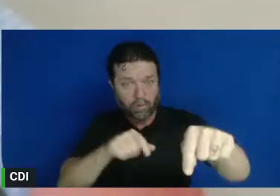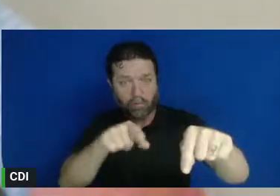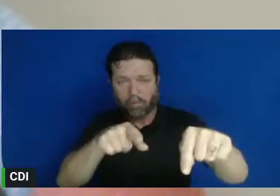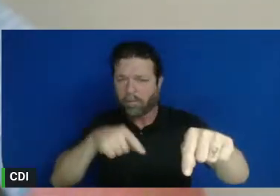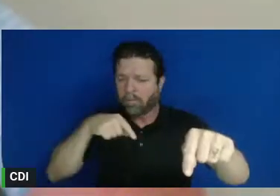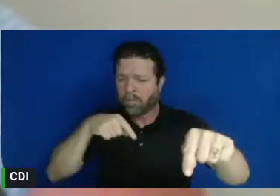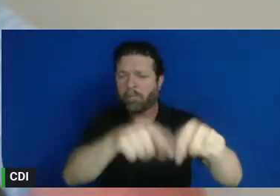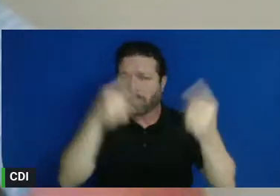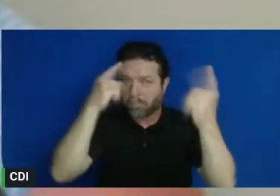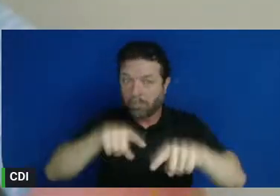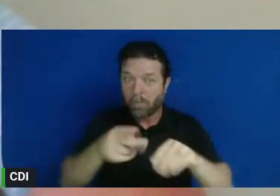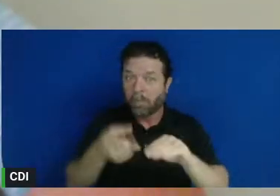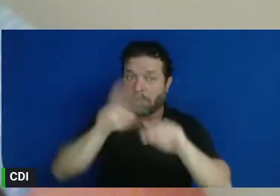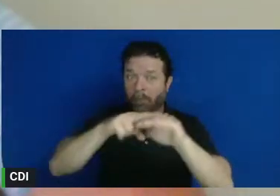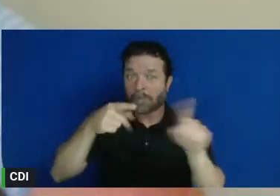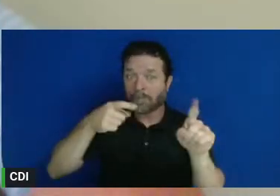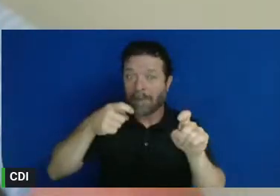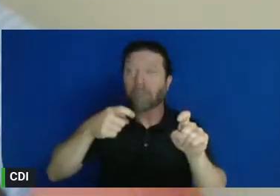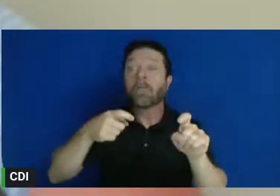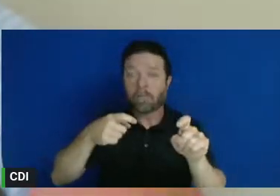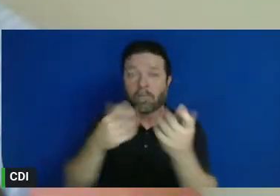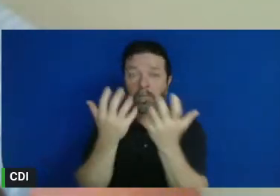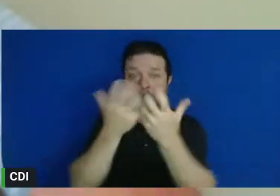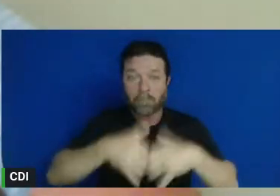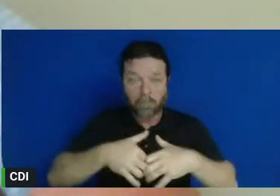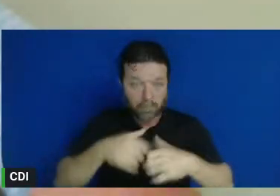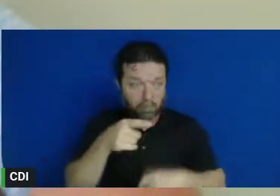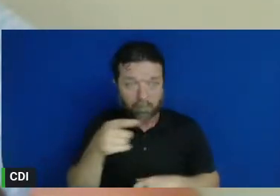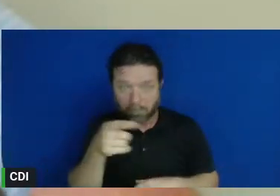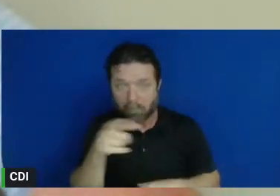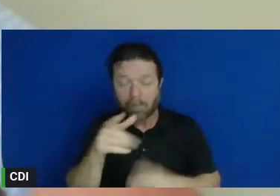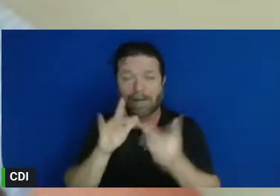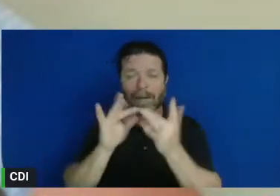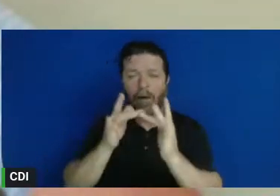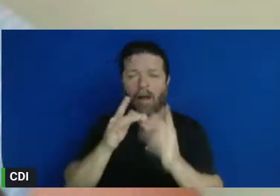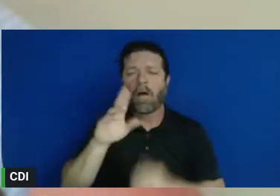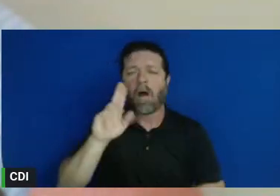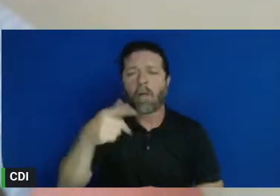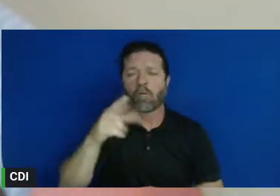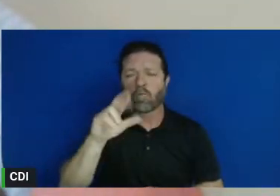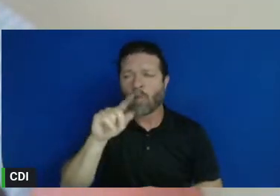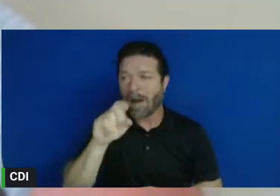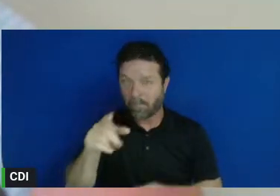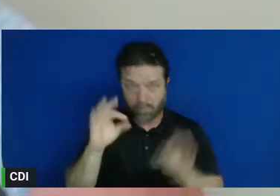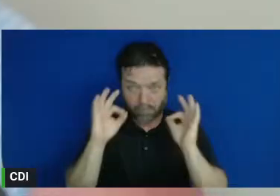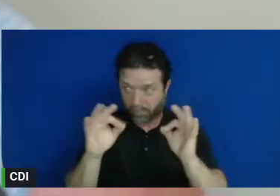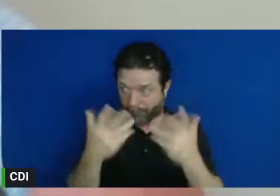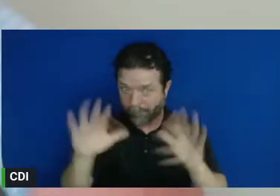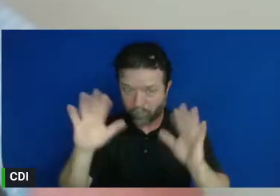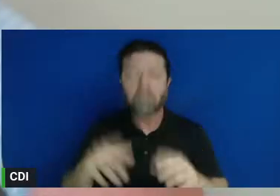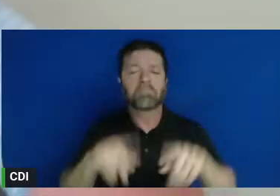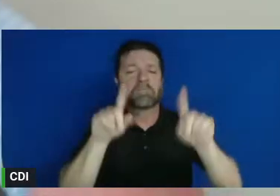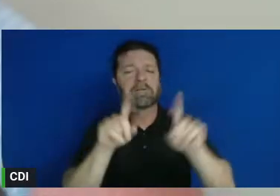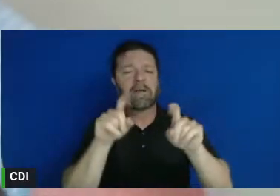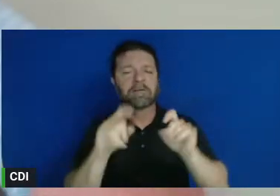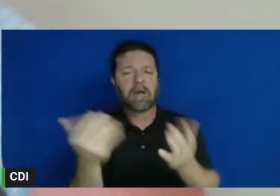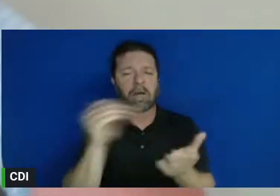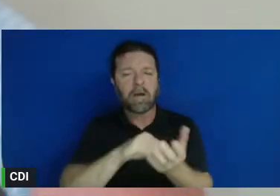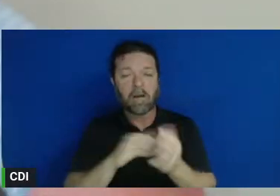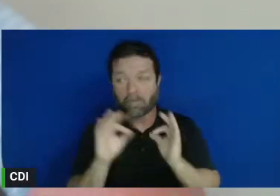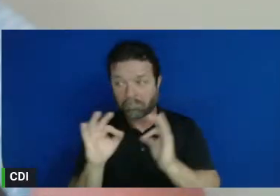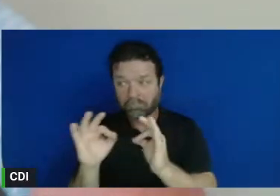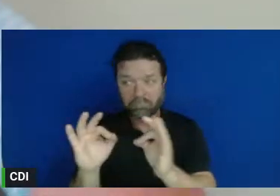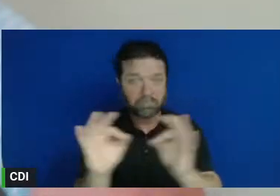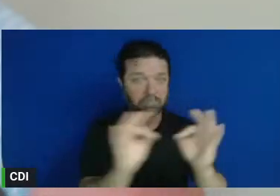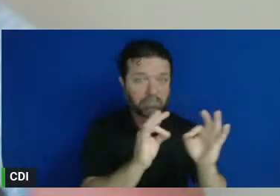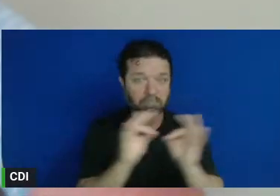once they do get their upgraded internet, that we'll send them the test again, make sure that it works. It's also brought up during